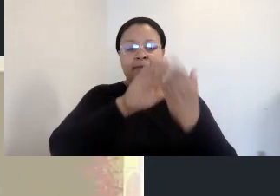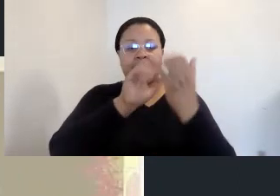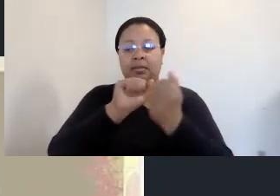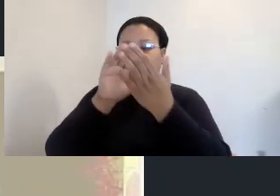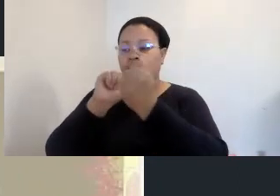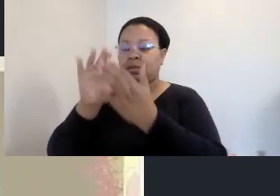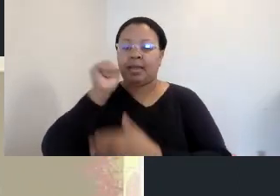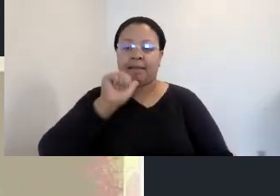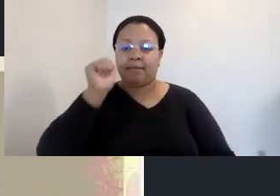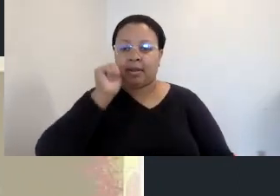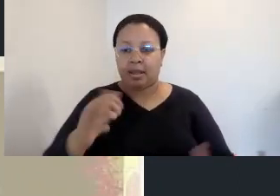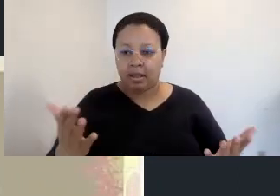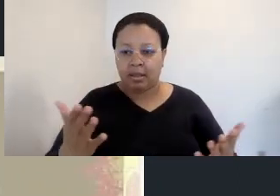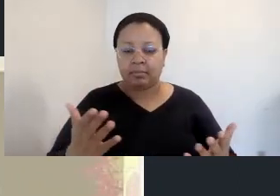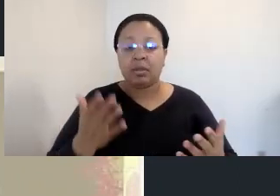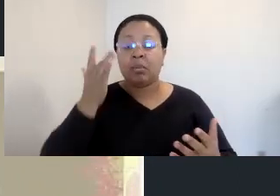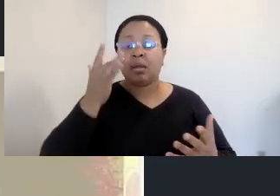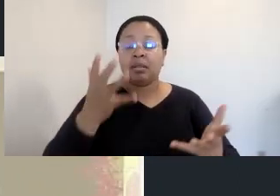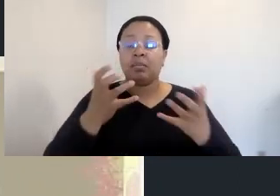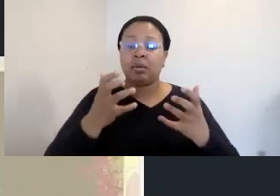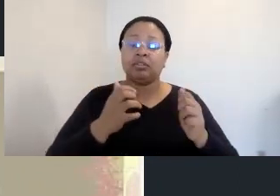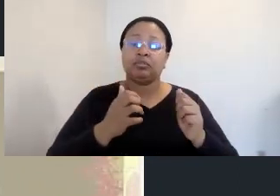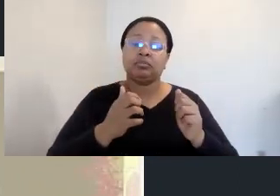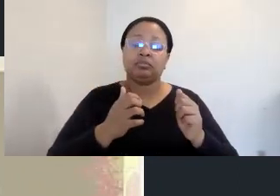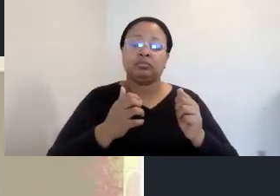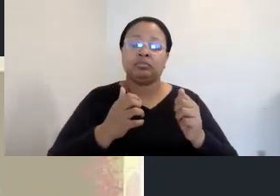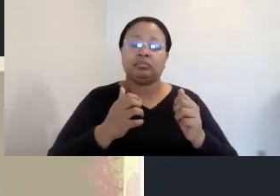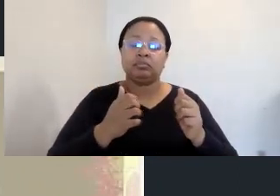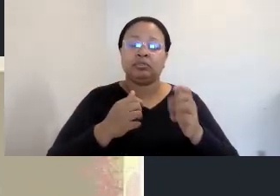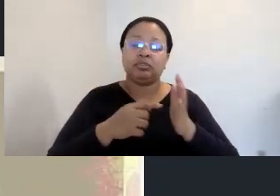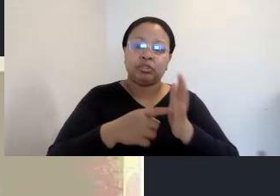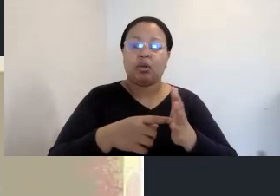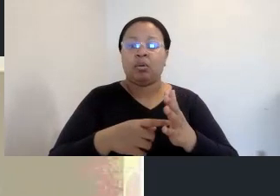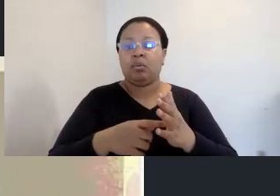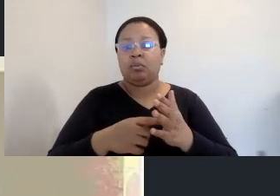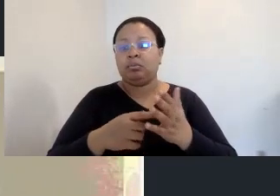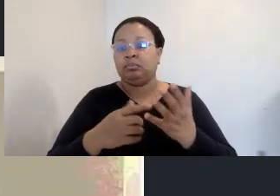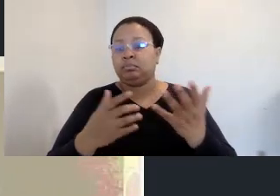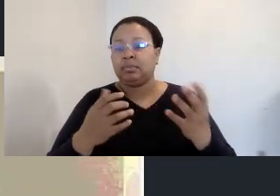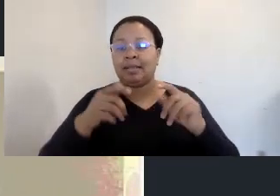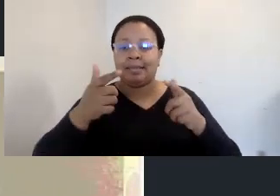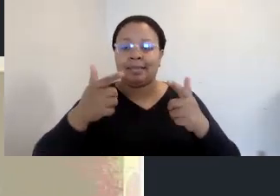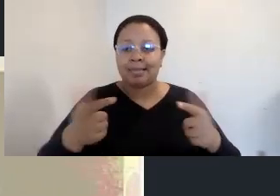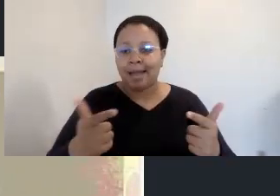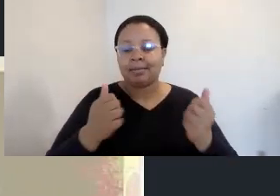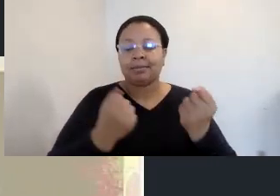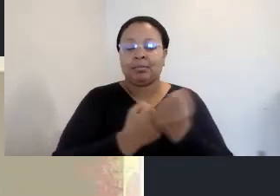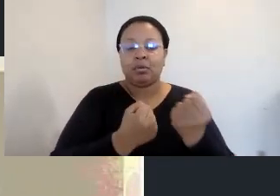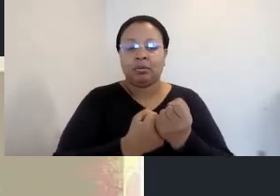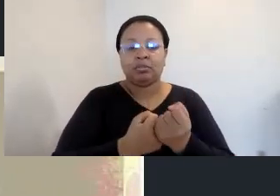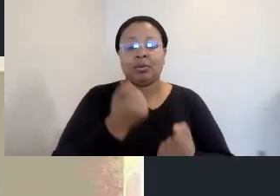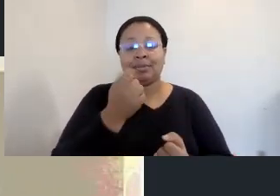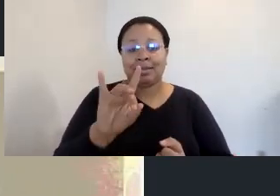Within 4 months of the Capitol crawl, Congress passed the ADA, and President George H.W. Bush signed it into